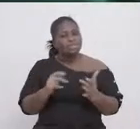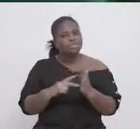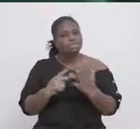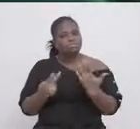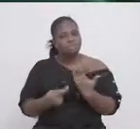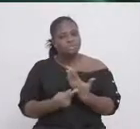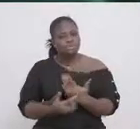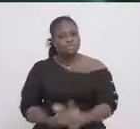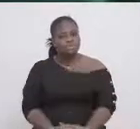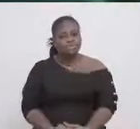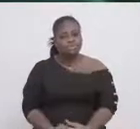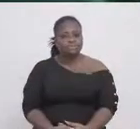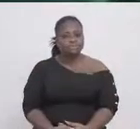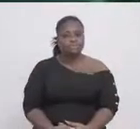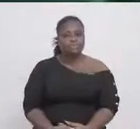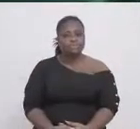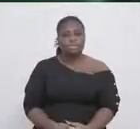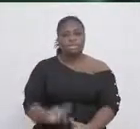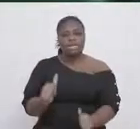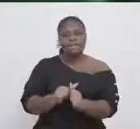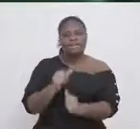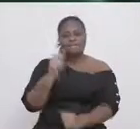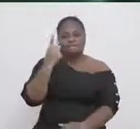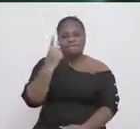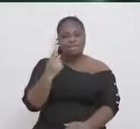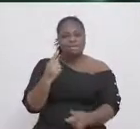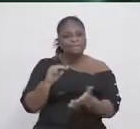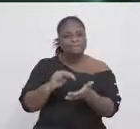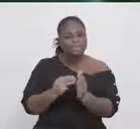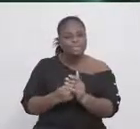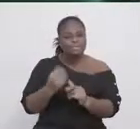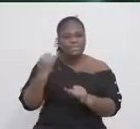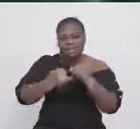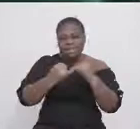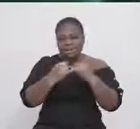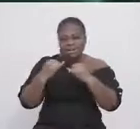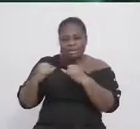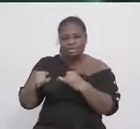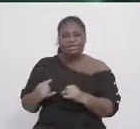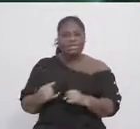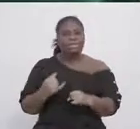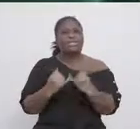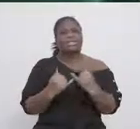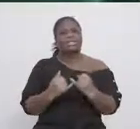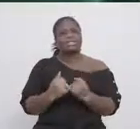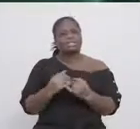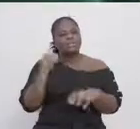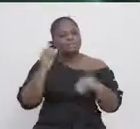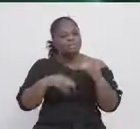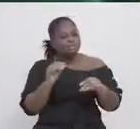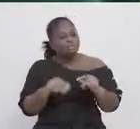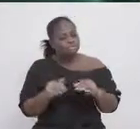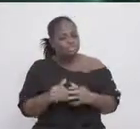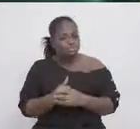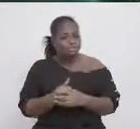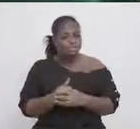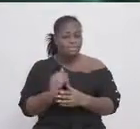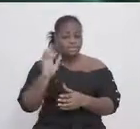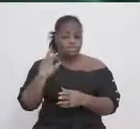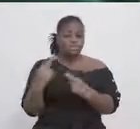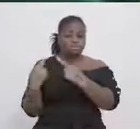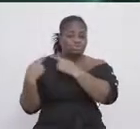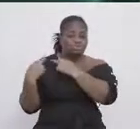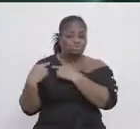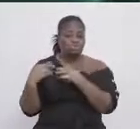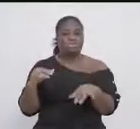Thanks to all of you. I'll take a minute each. Let me start with Florence. What's your concluding thoughts on the morning discussing coding and its role in national